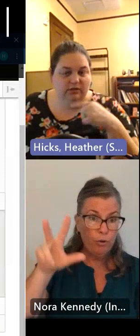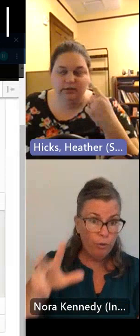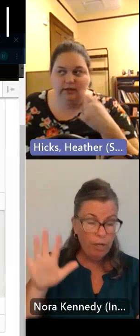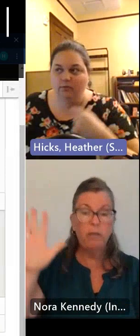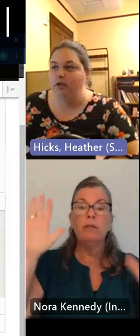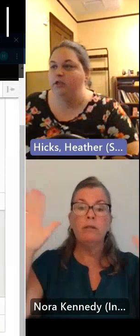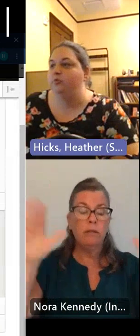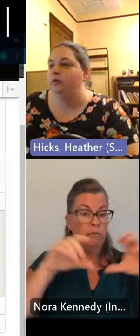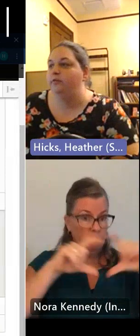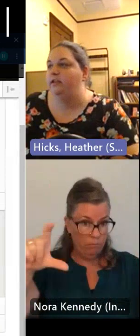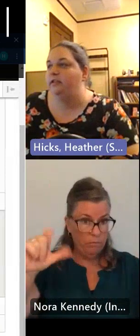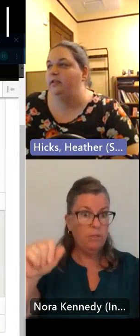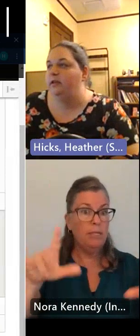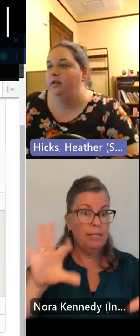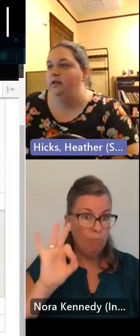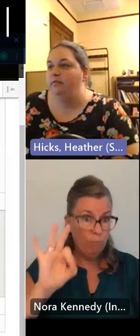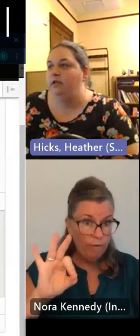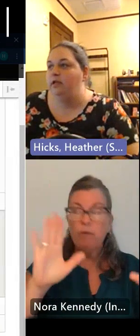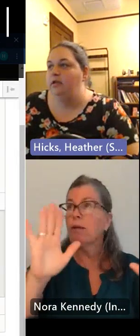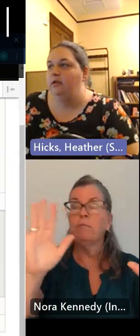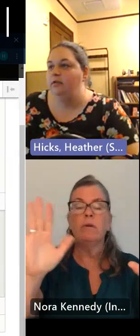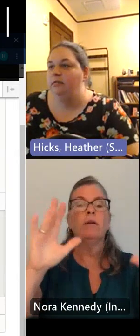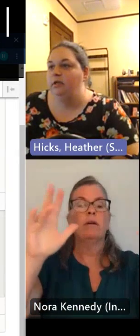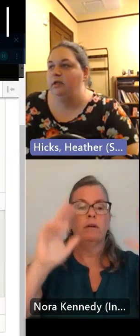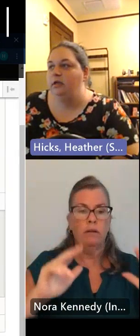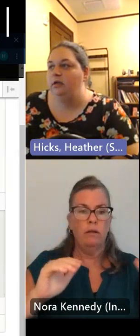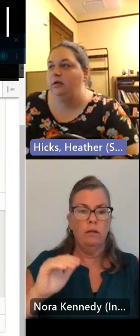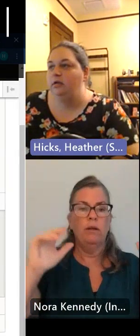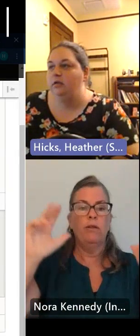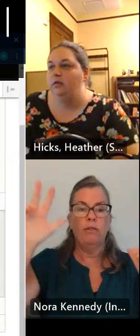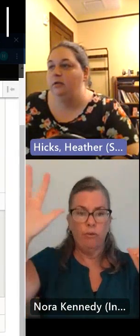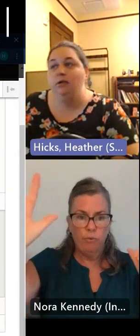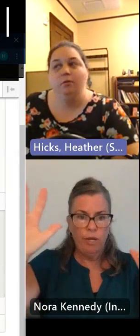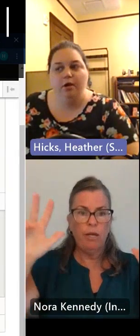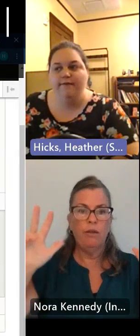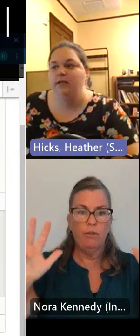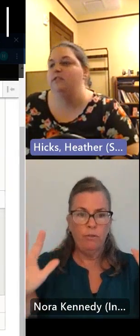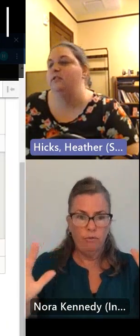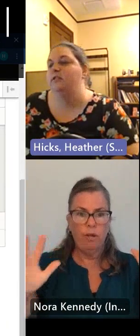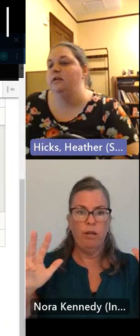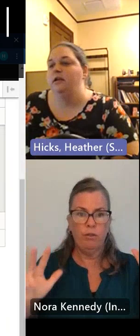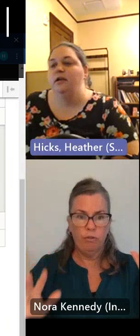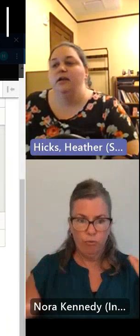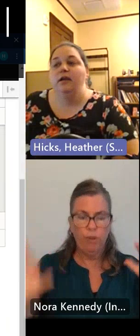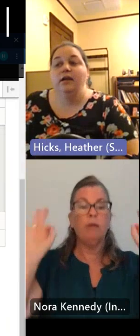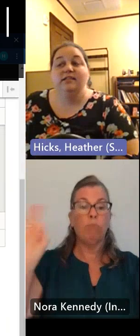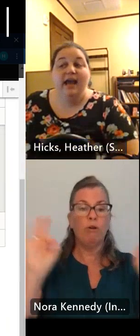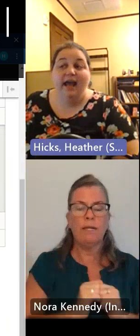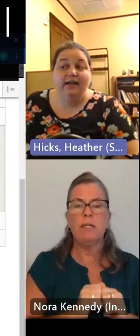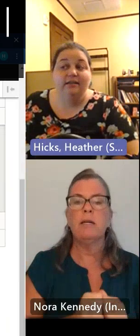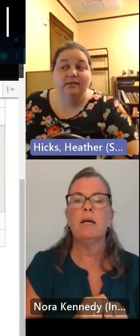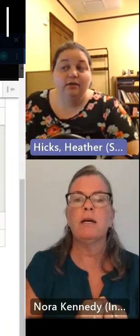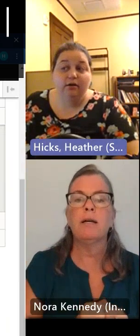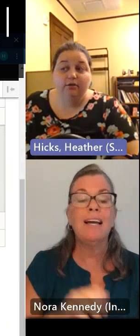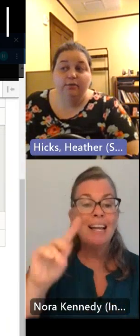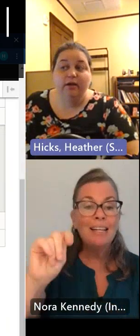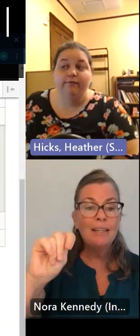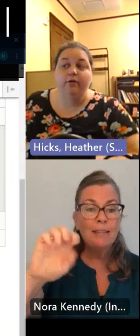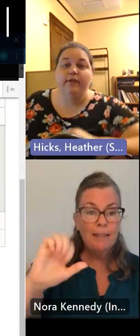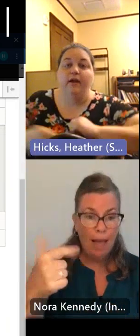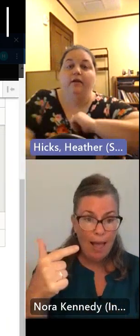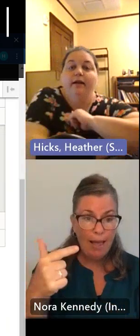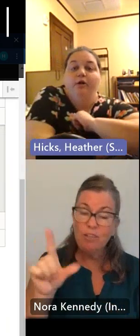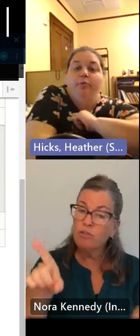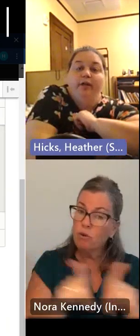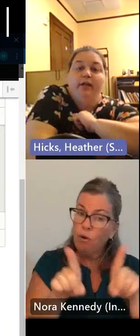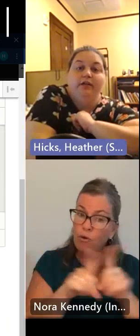page title is heading 1. So perfect. 3, 3, 3. Perfect. Tags are also